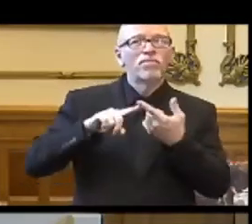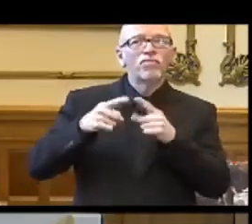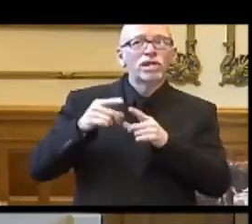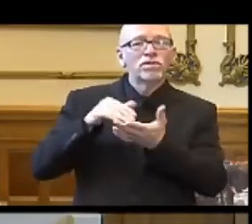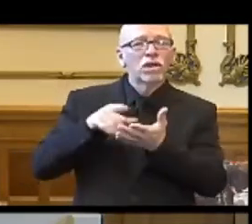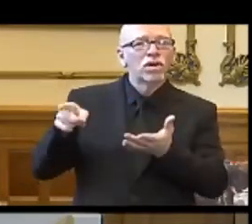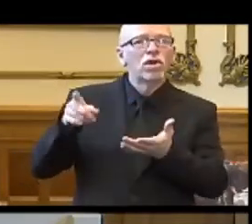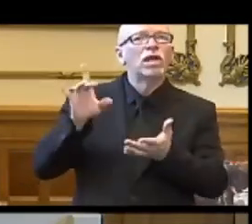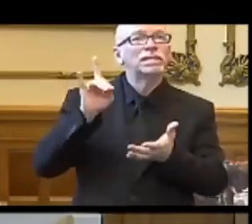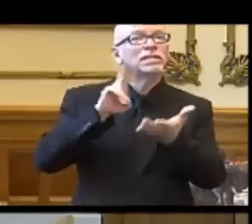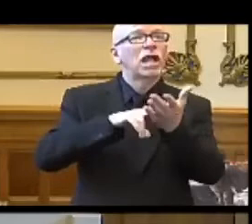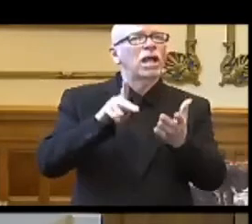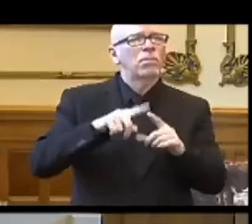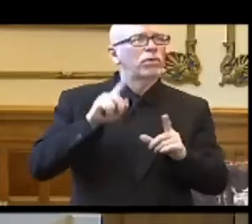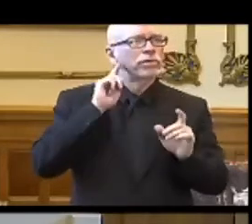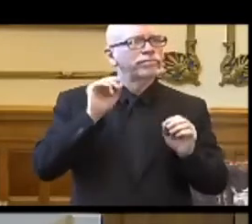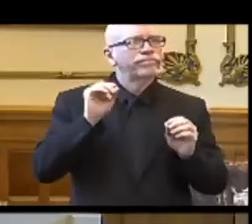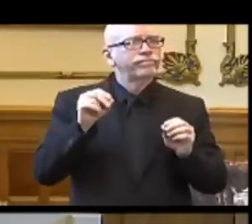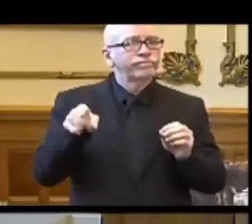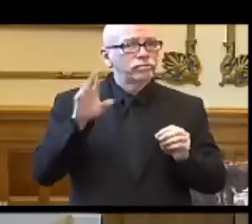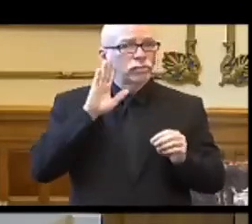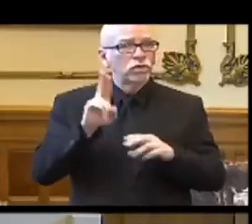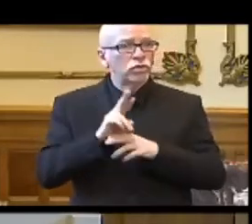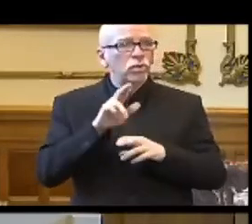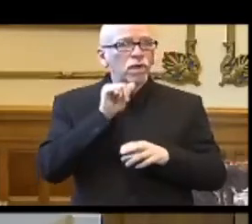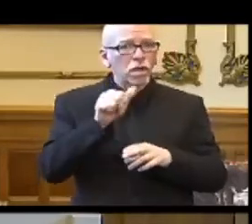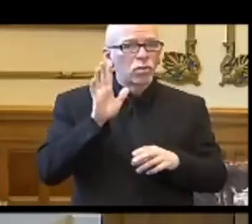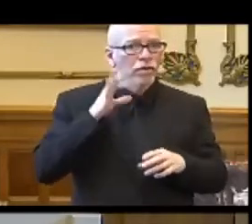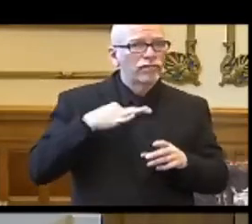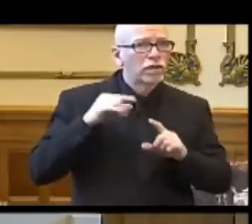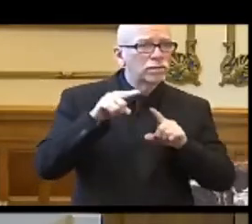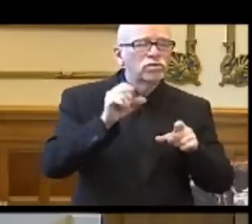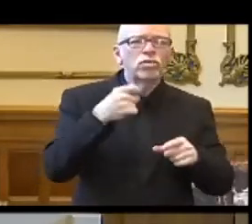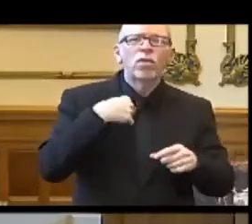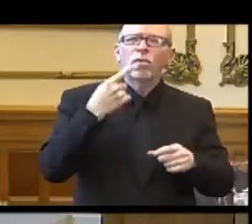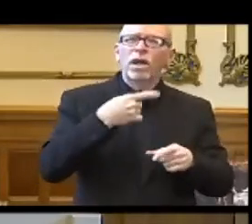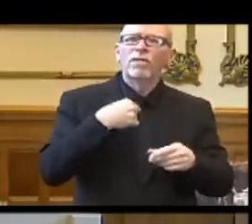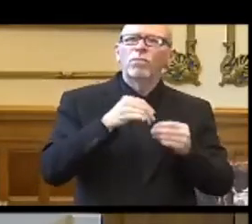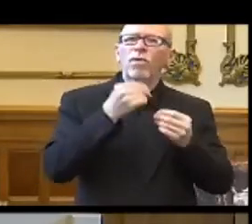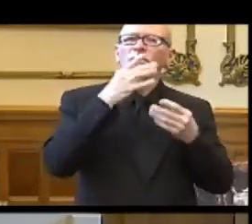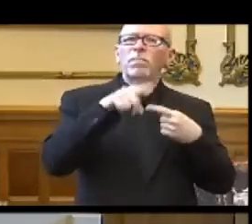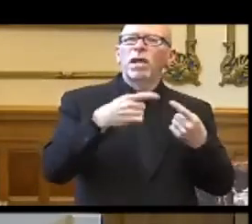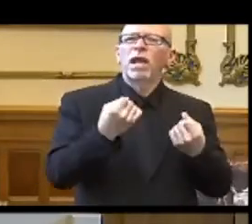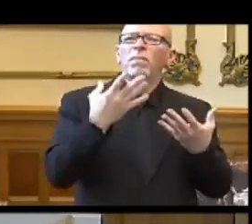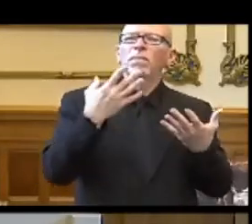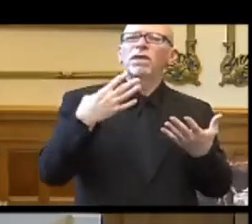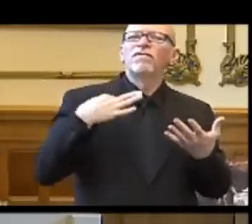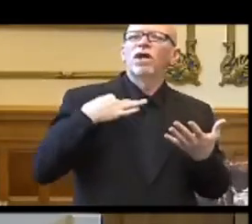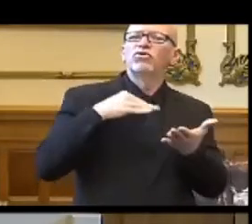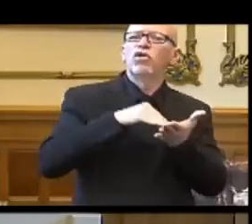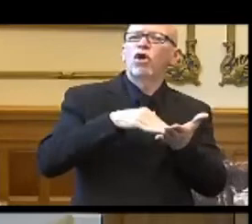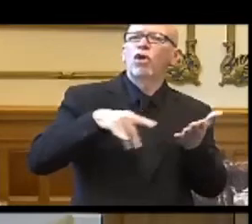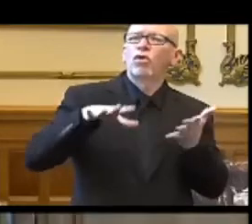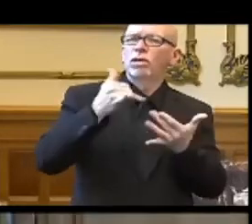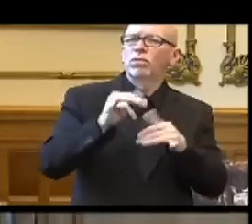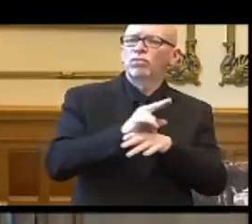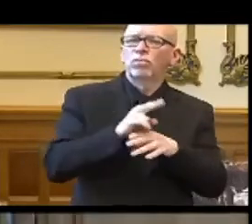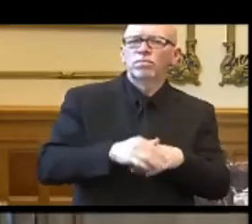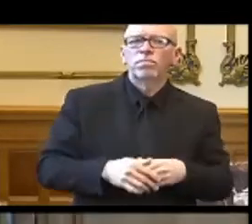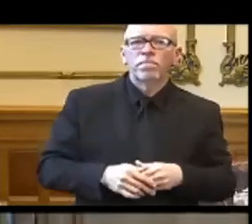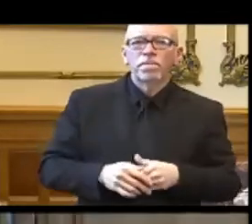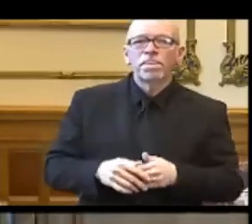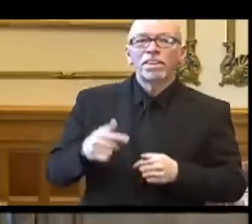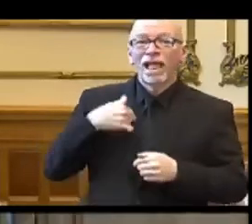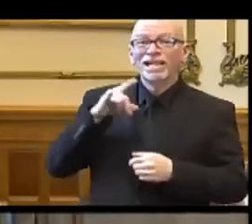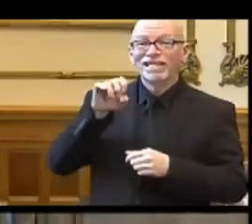never heard about whether or not they would be volunteering. So I was wondering if we had more information on that program. I had the numbers